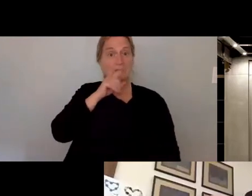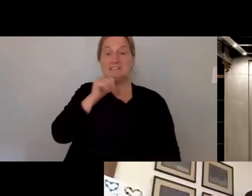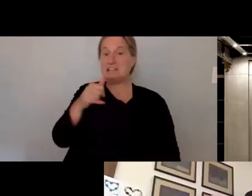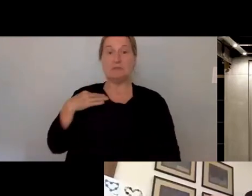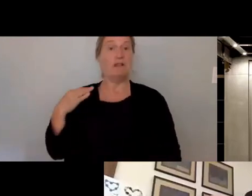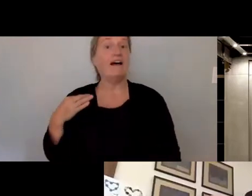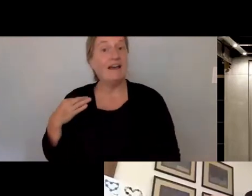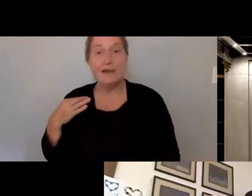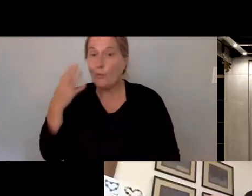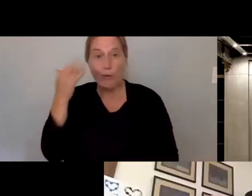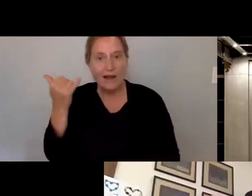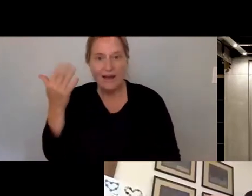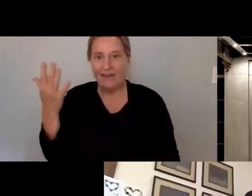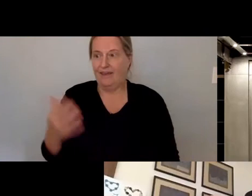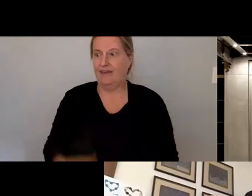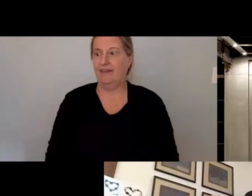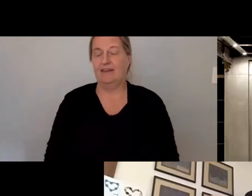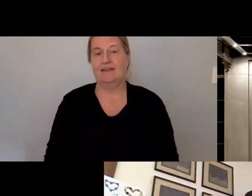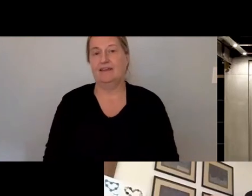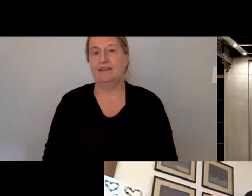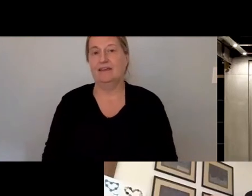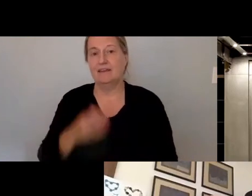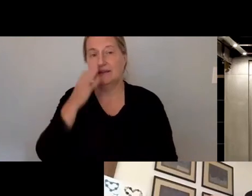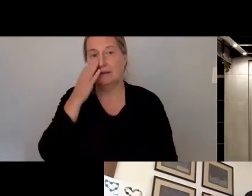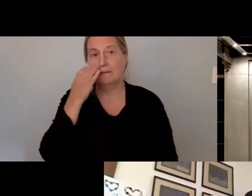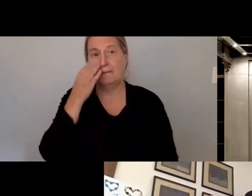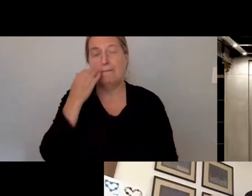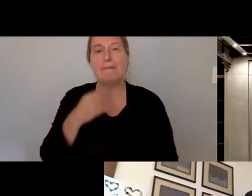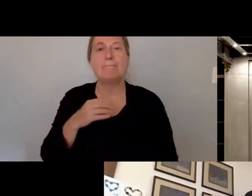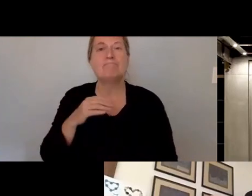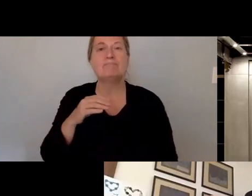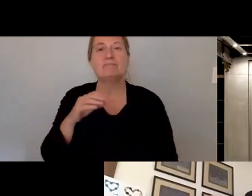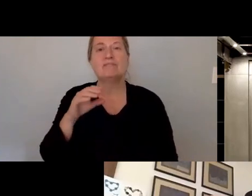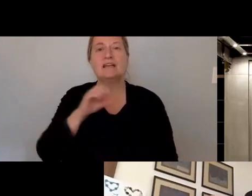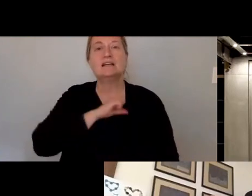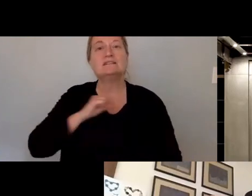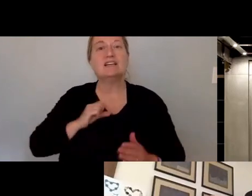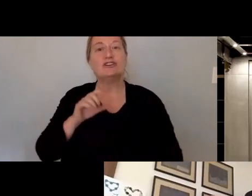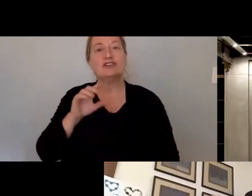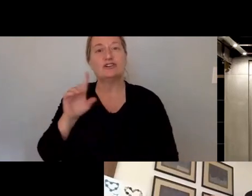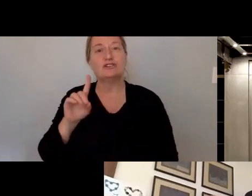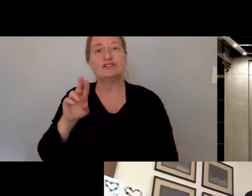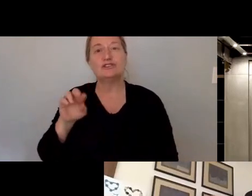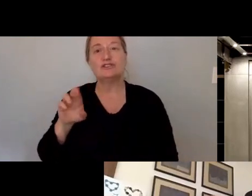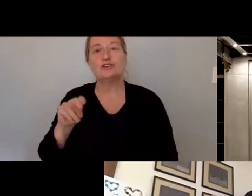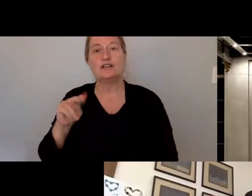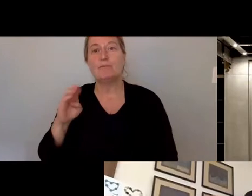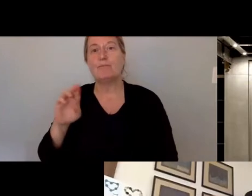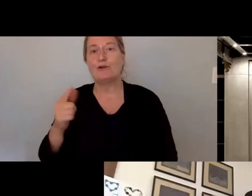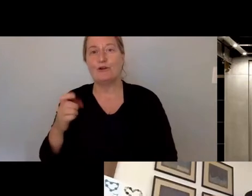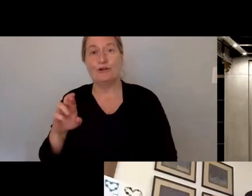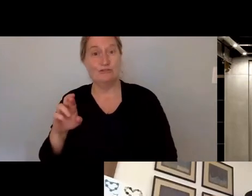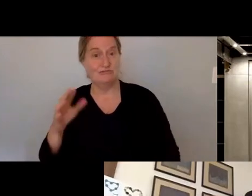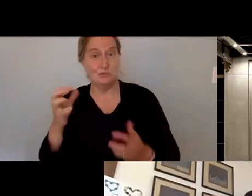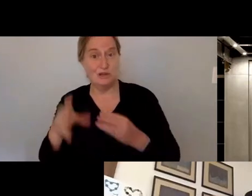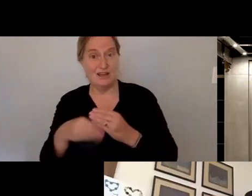Yeah, definitely. Thank you for that. Senator Durenberger, do you have anything to add? No, just compliments to how well